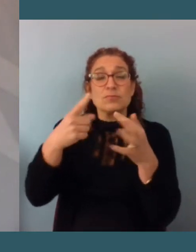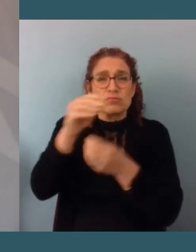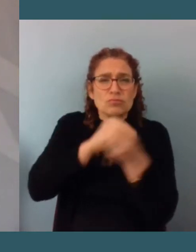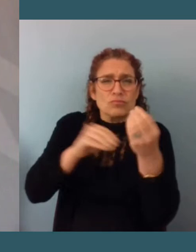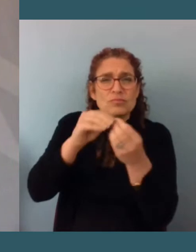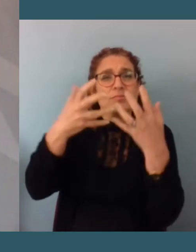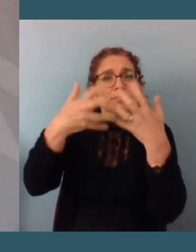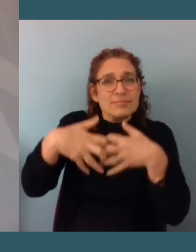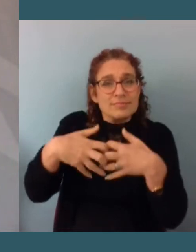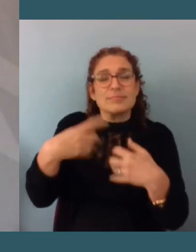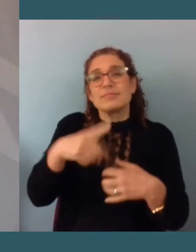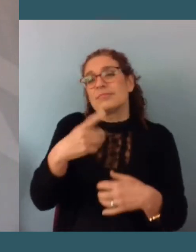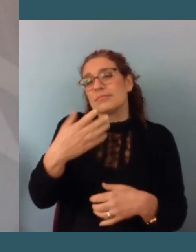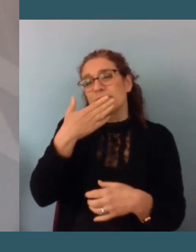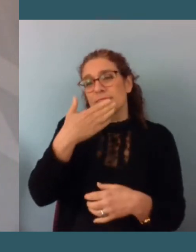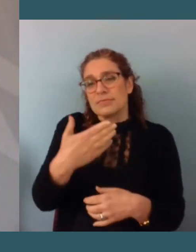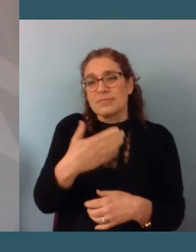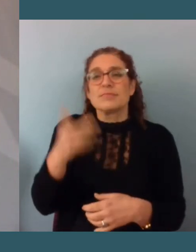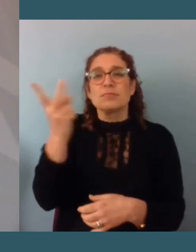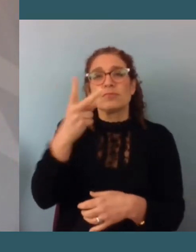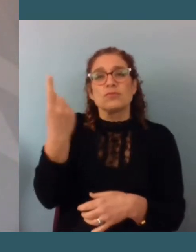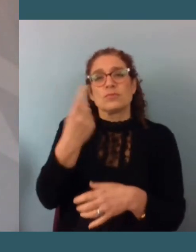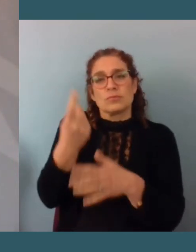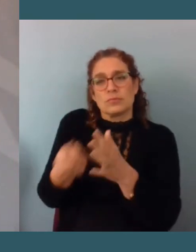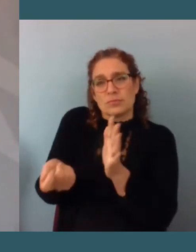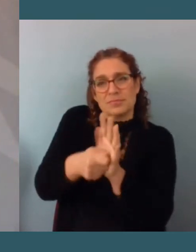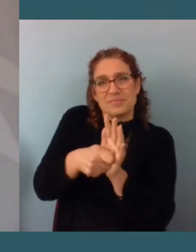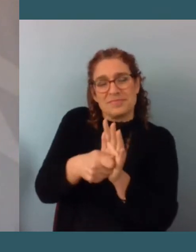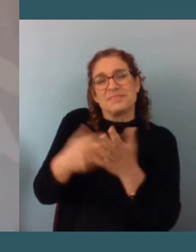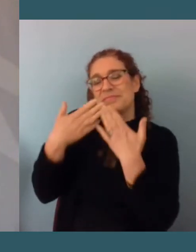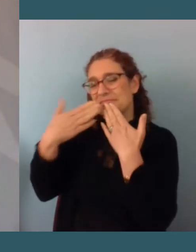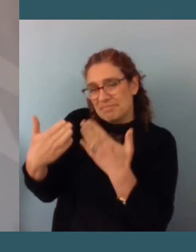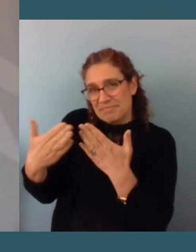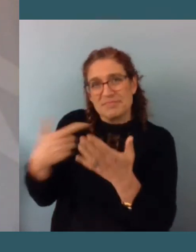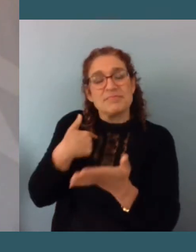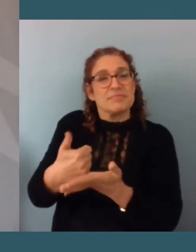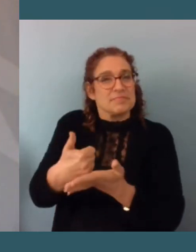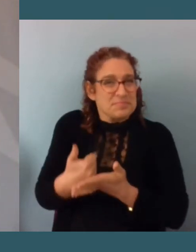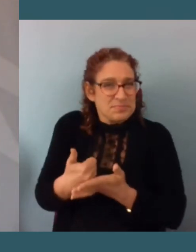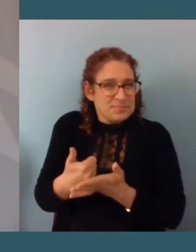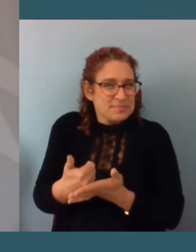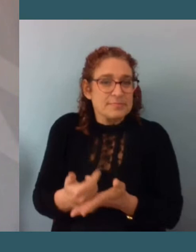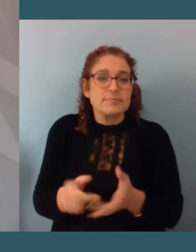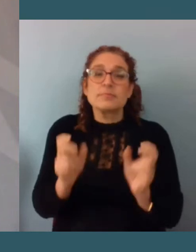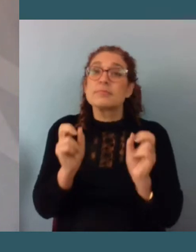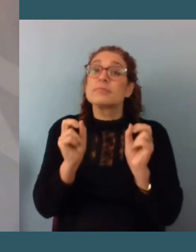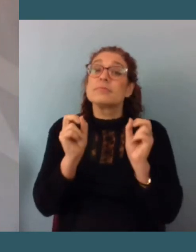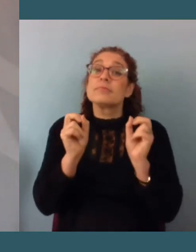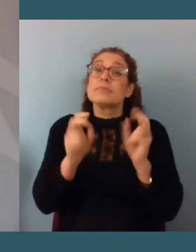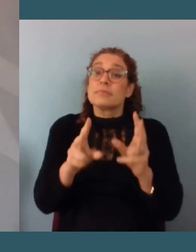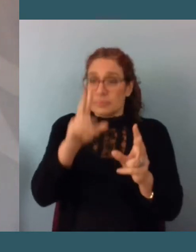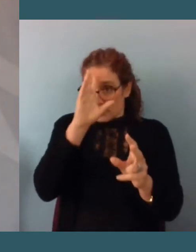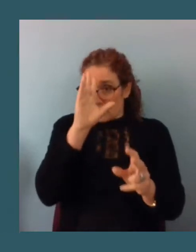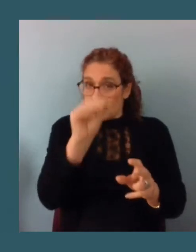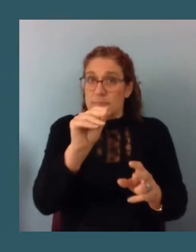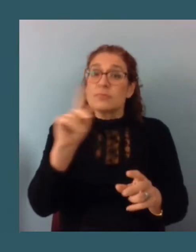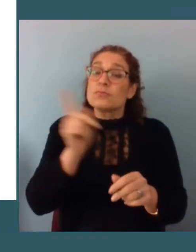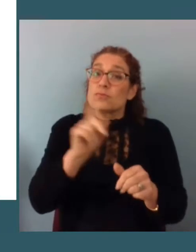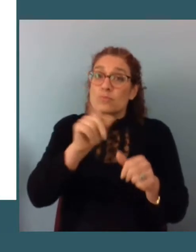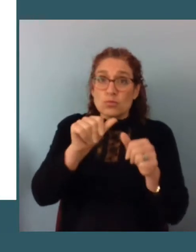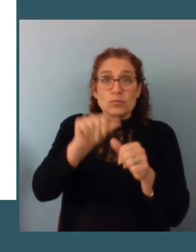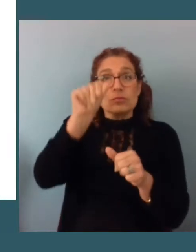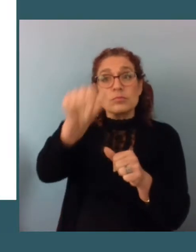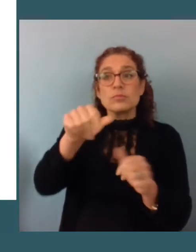Immune and Nutricia. We appreciate the support. So just moving forwards, we have got some other